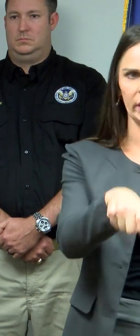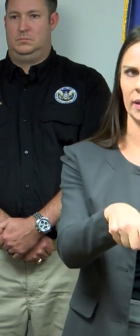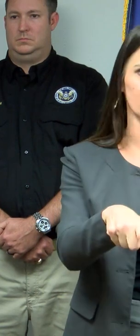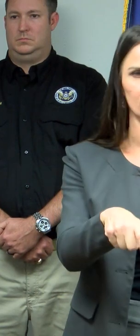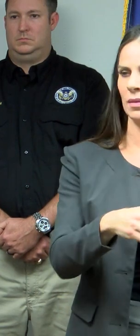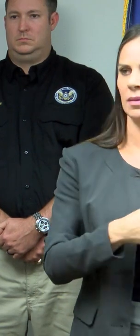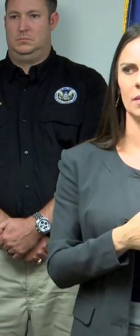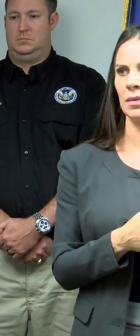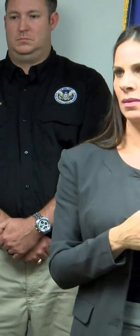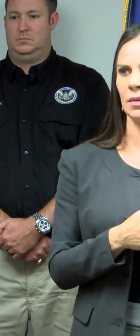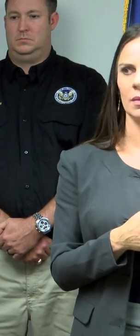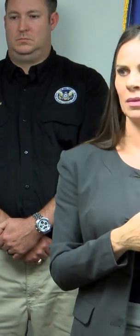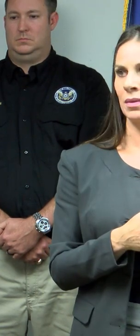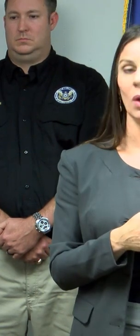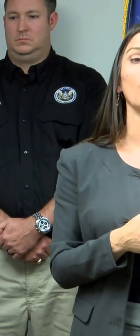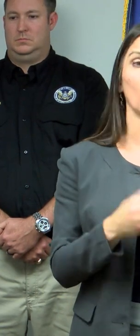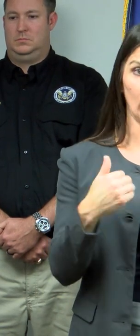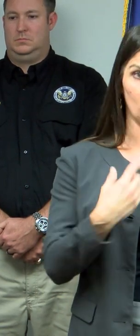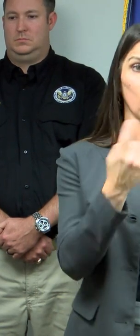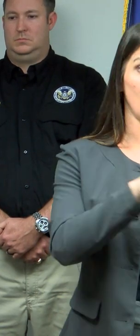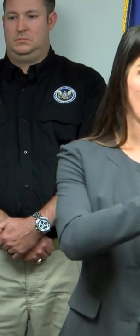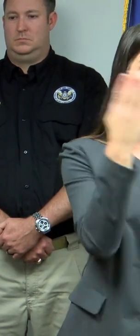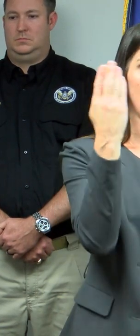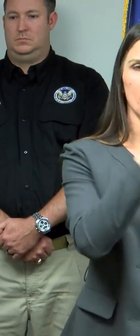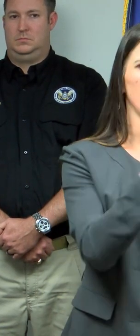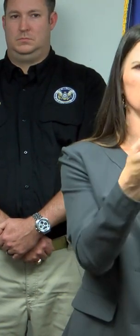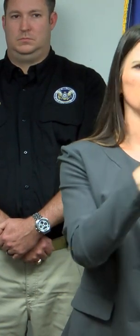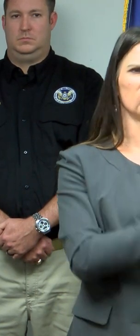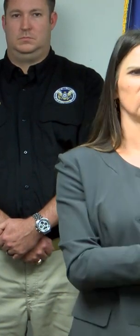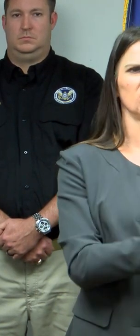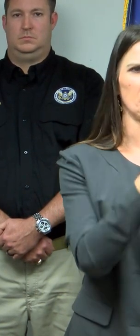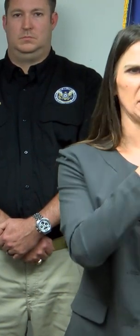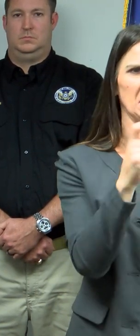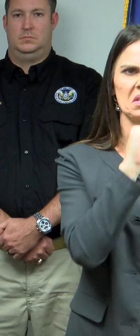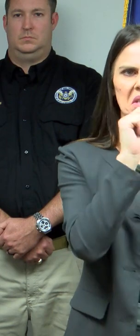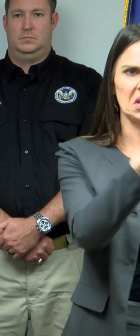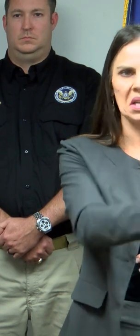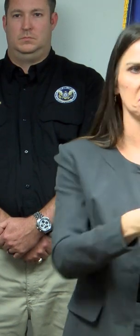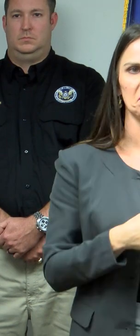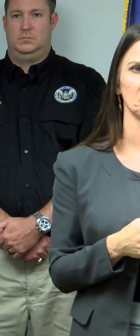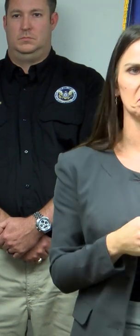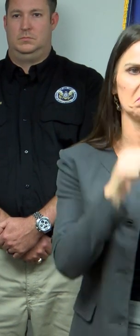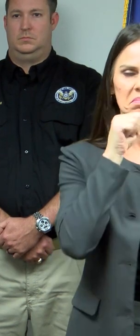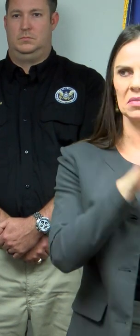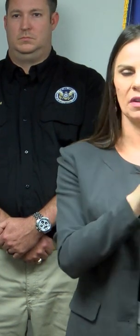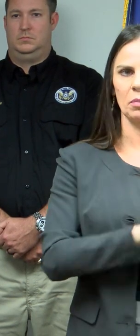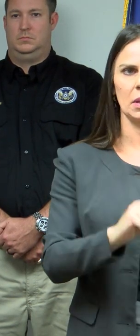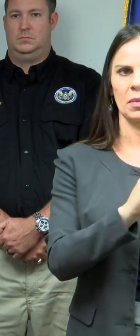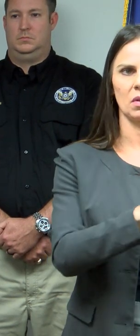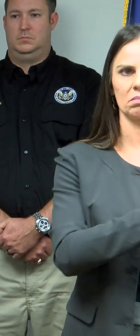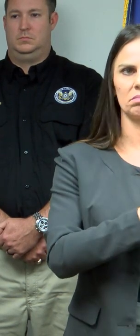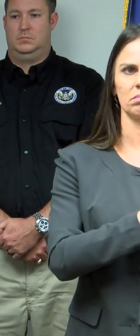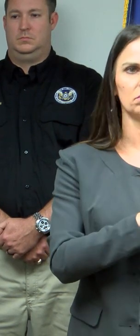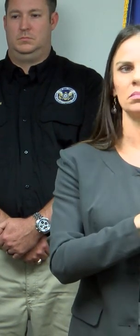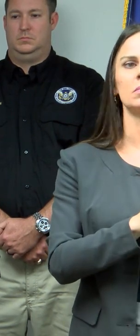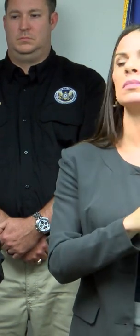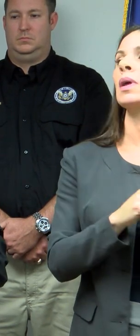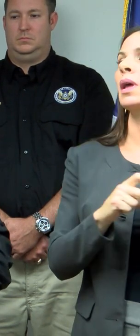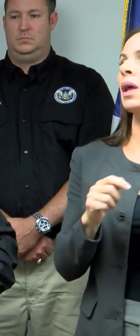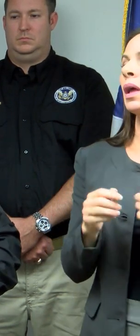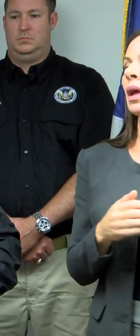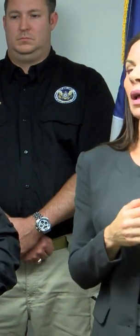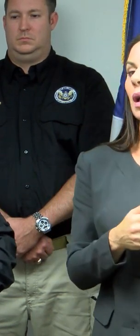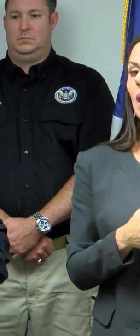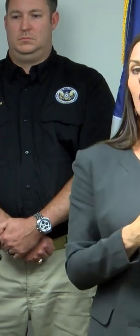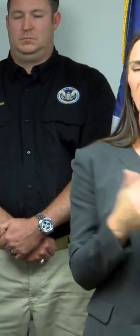we opened closed down because, you know, there was no demand or not enough people there. So that's the situation. And